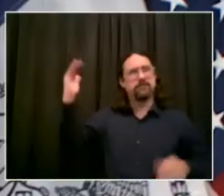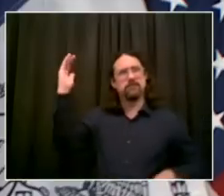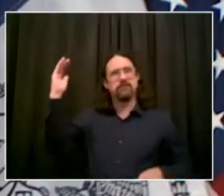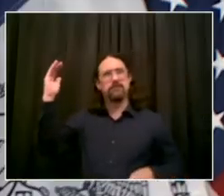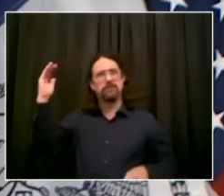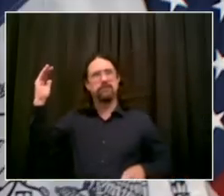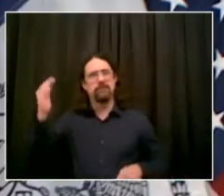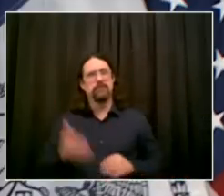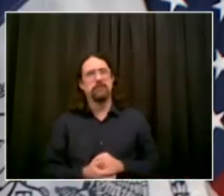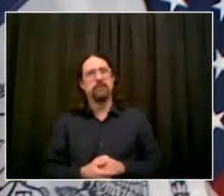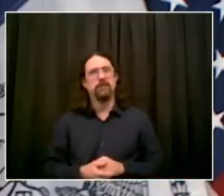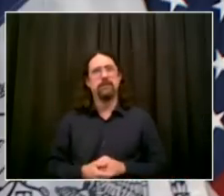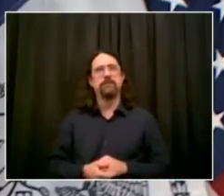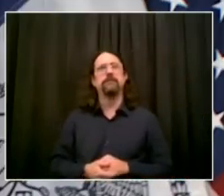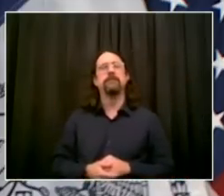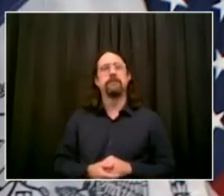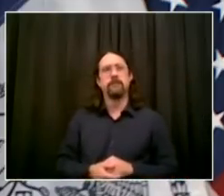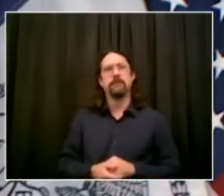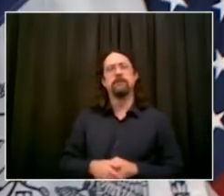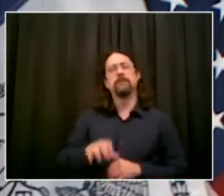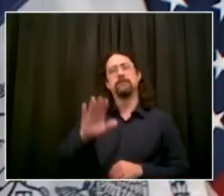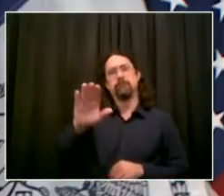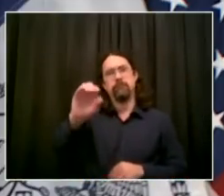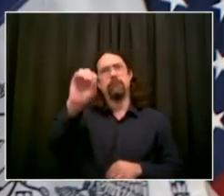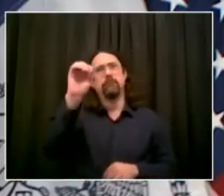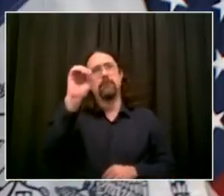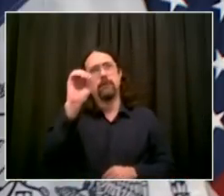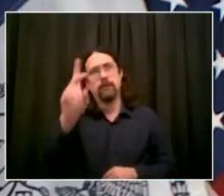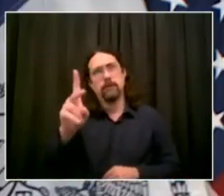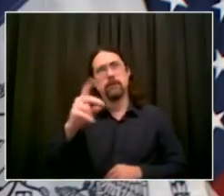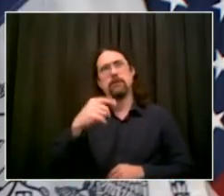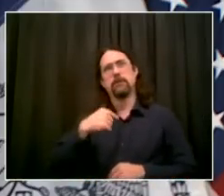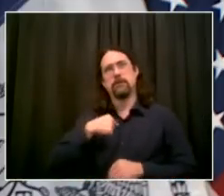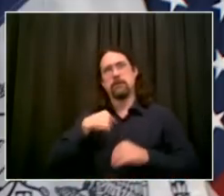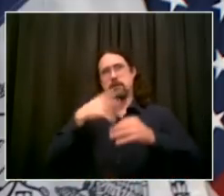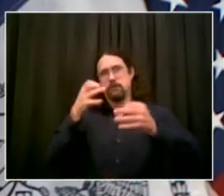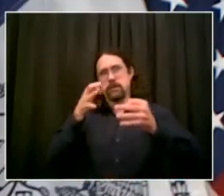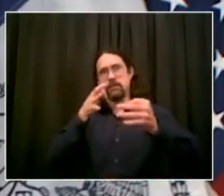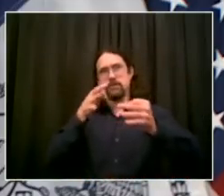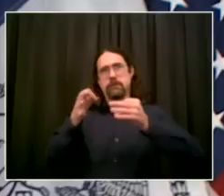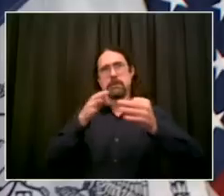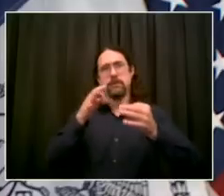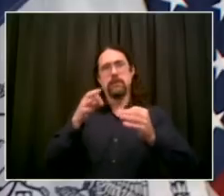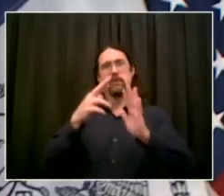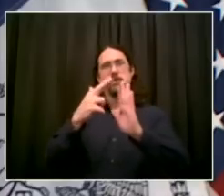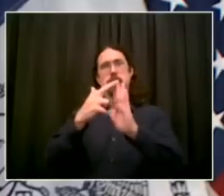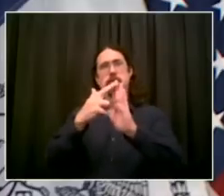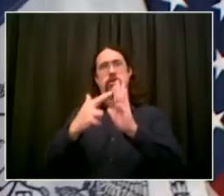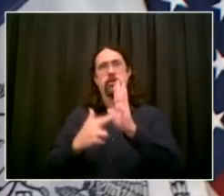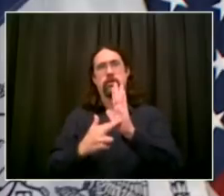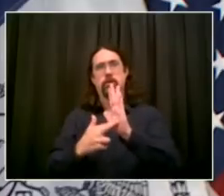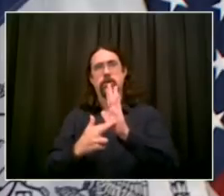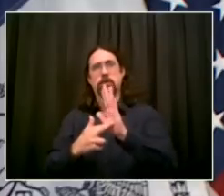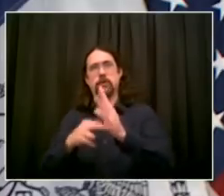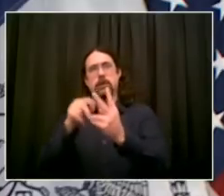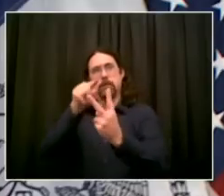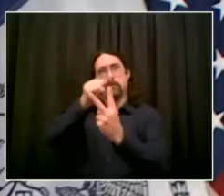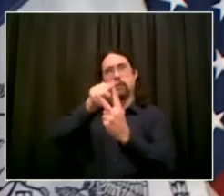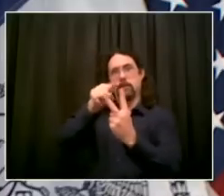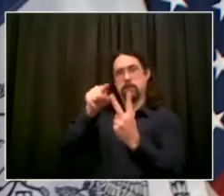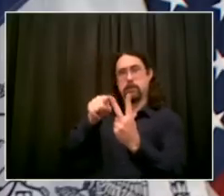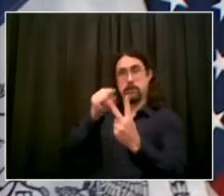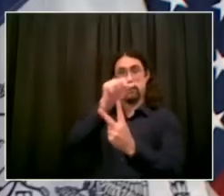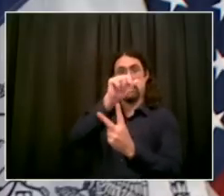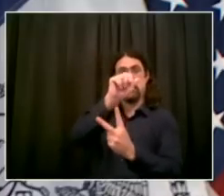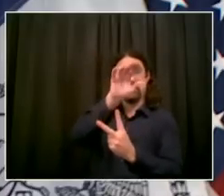of weeks. So to be rigorous to stop it now is smart policy, is the sane approach to